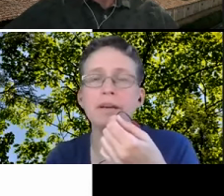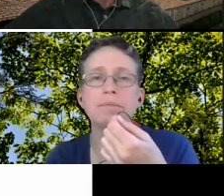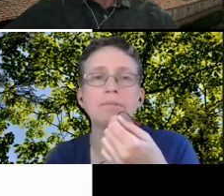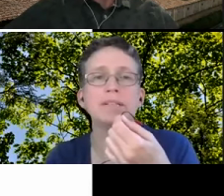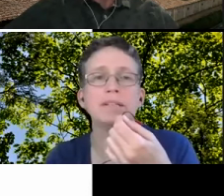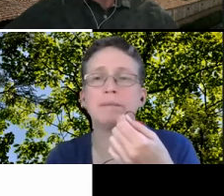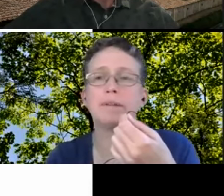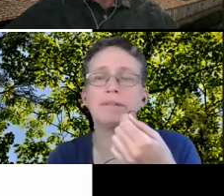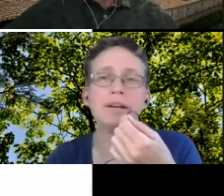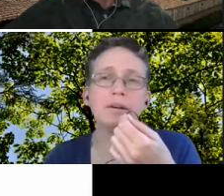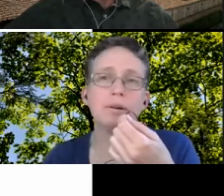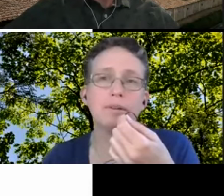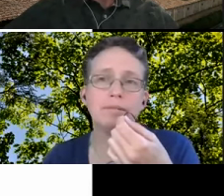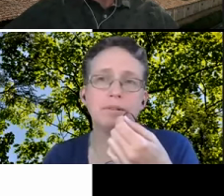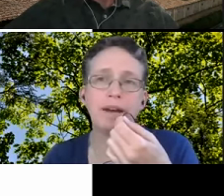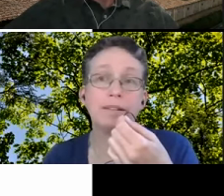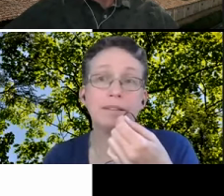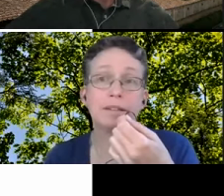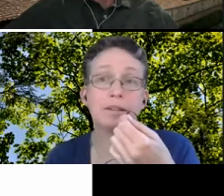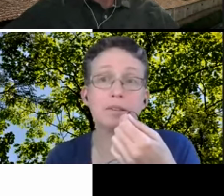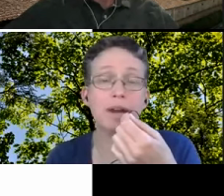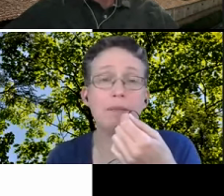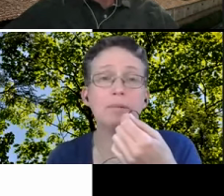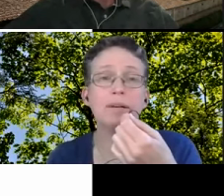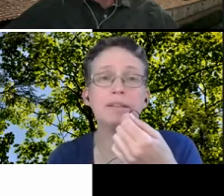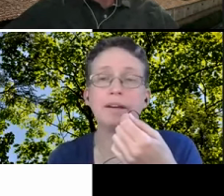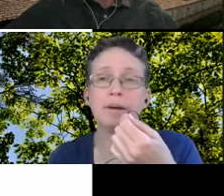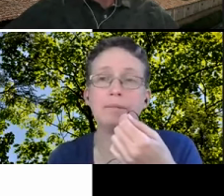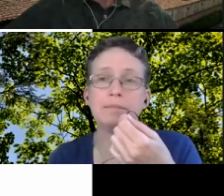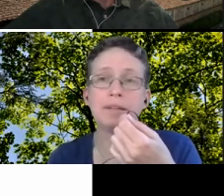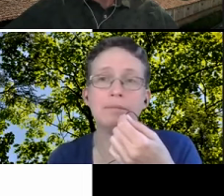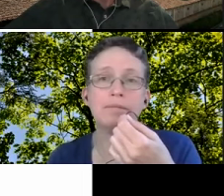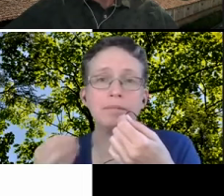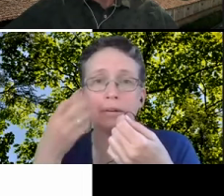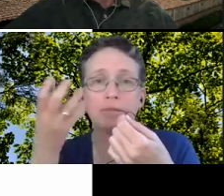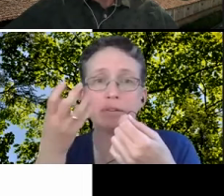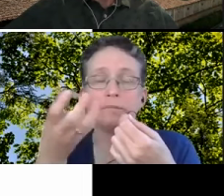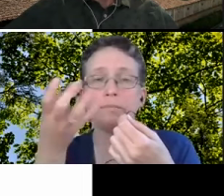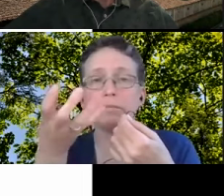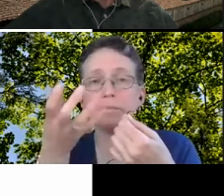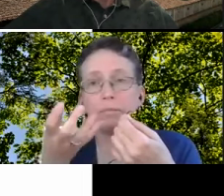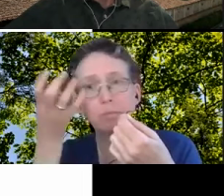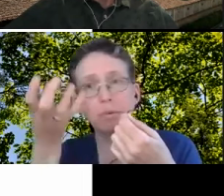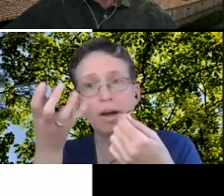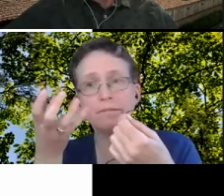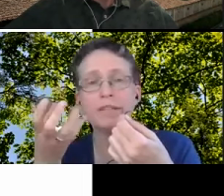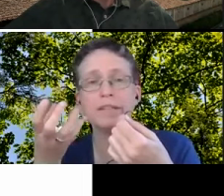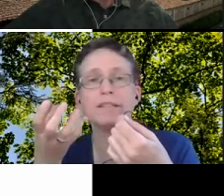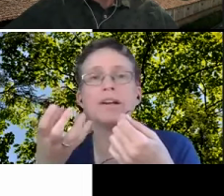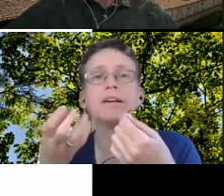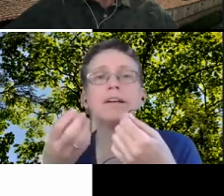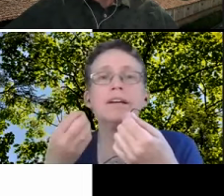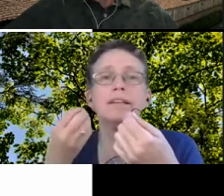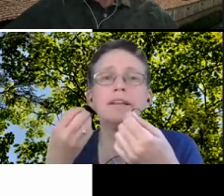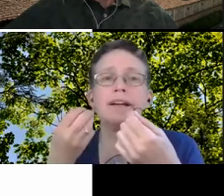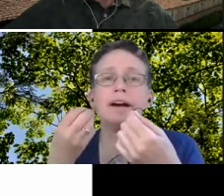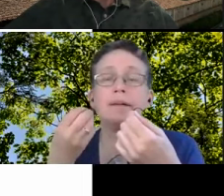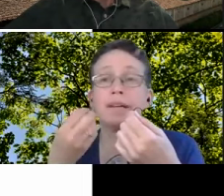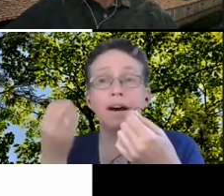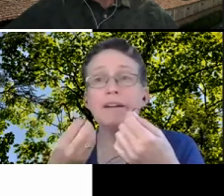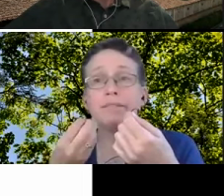example, recent example of where we've had to grapple with. It's become, you know, sort of brought front and center